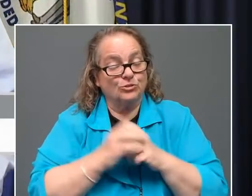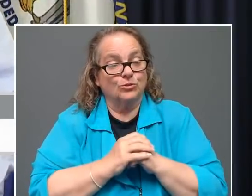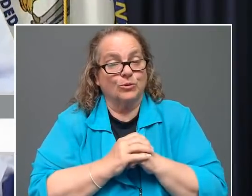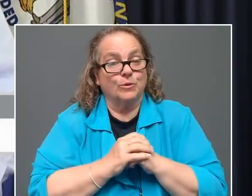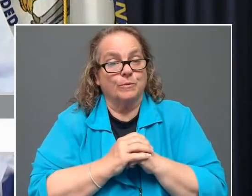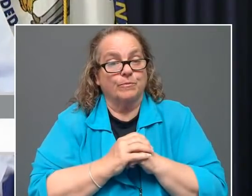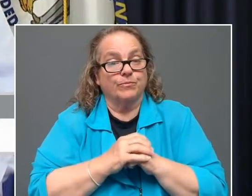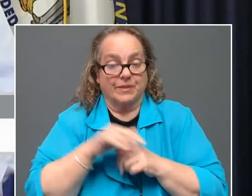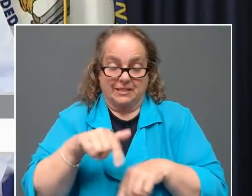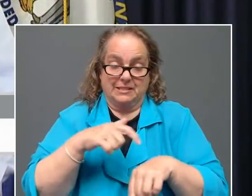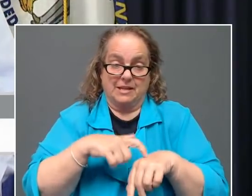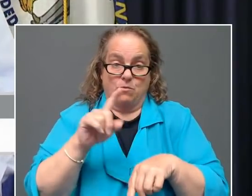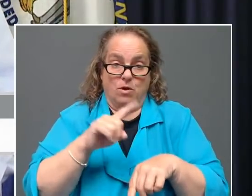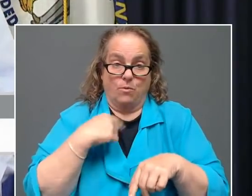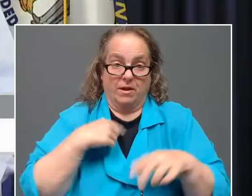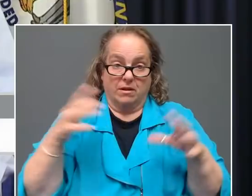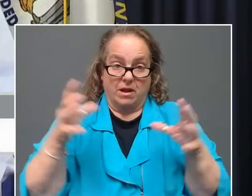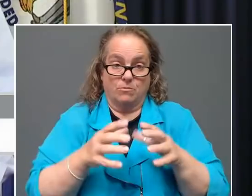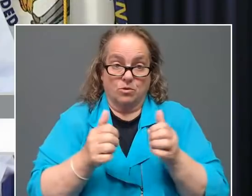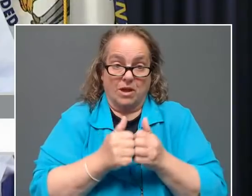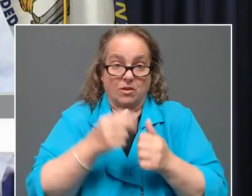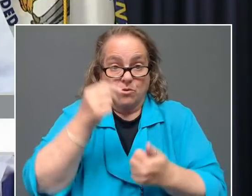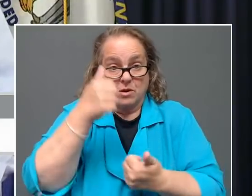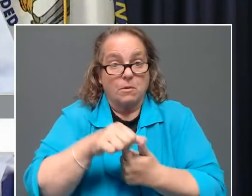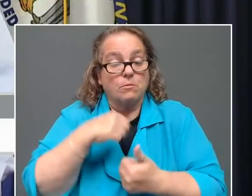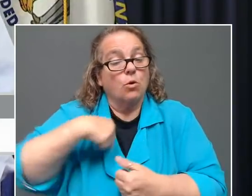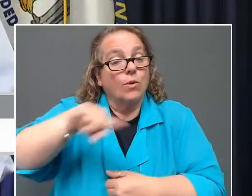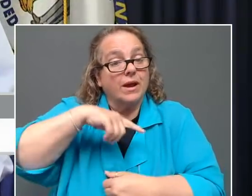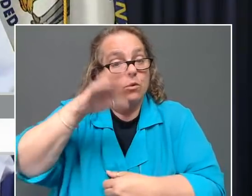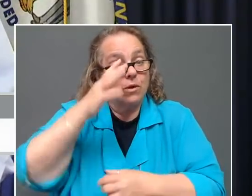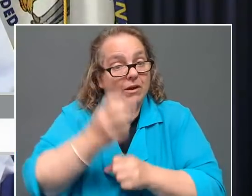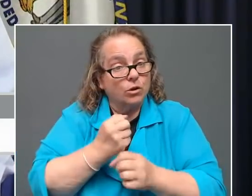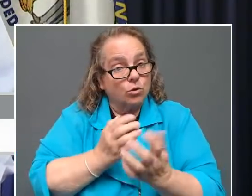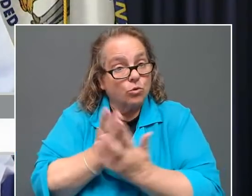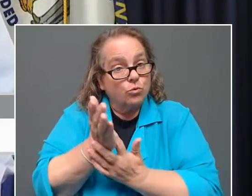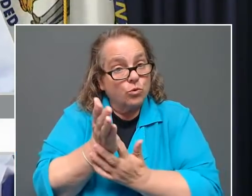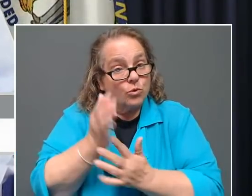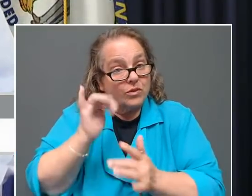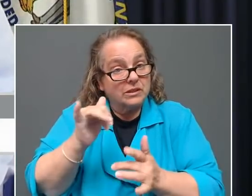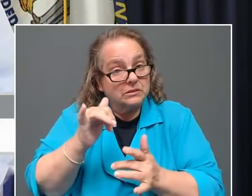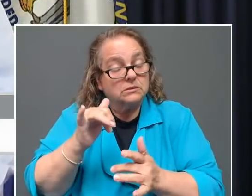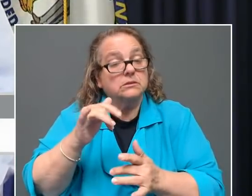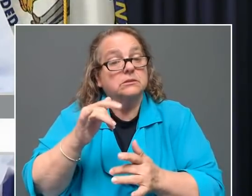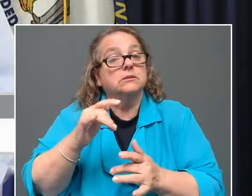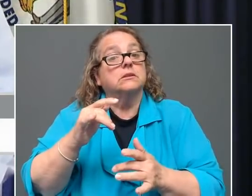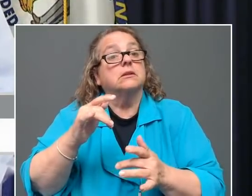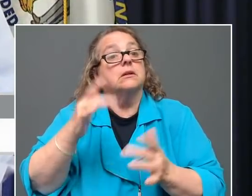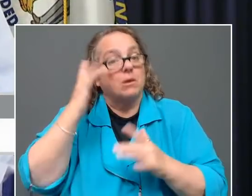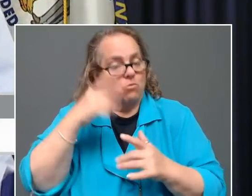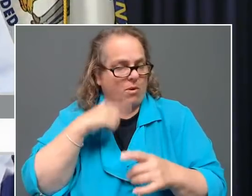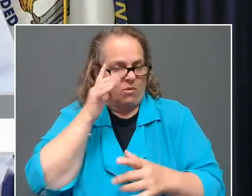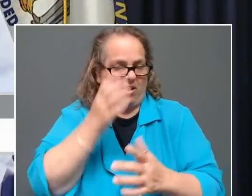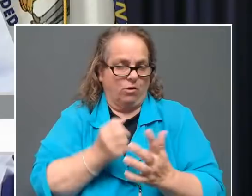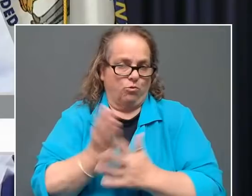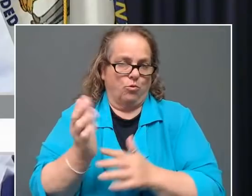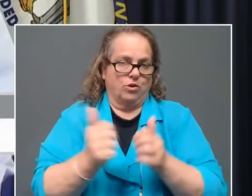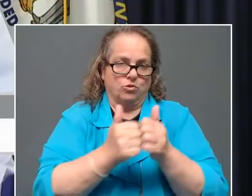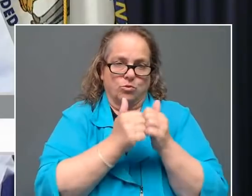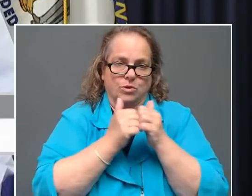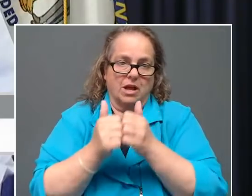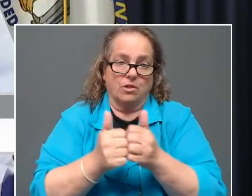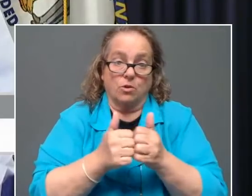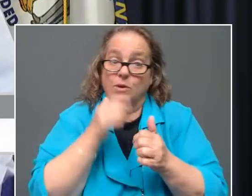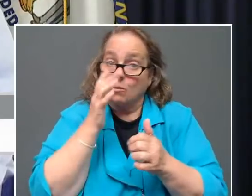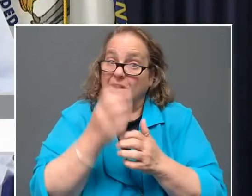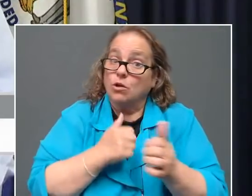time we come together and remember that we're going to get through this pandemic and we're going to get through it together. And we're going to get through it because we're going to